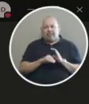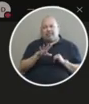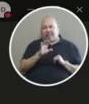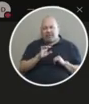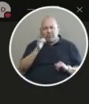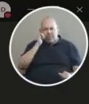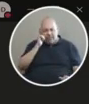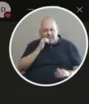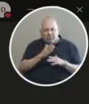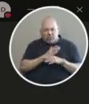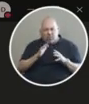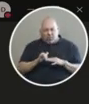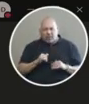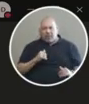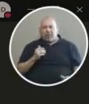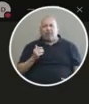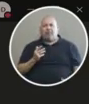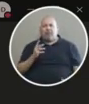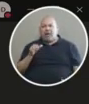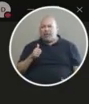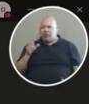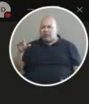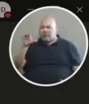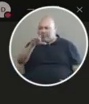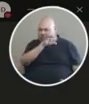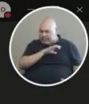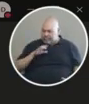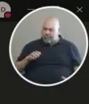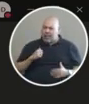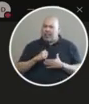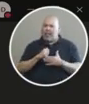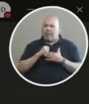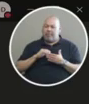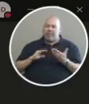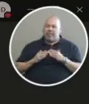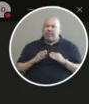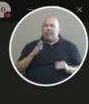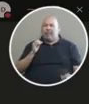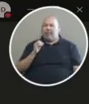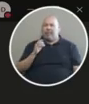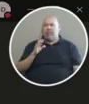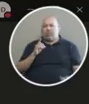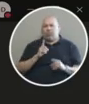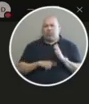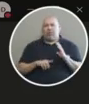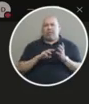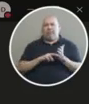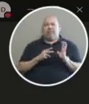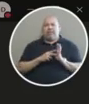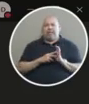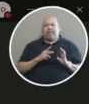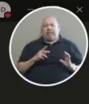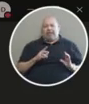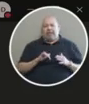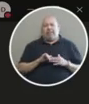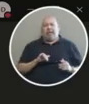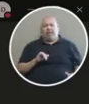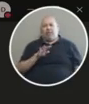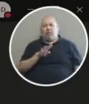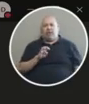in partnership with our 4 satellite locations around the community. What that means is